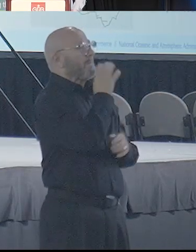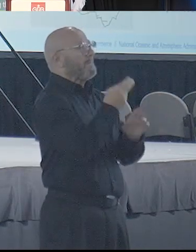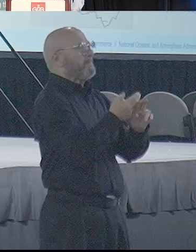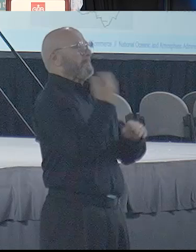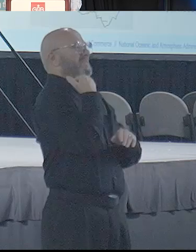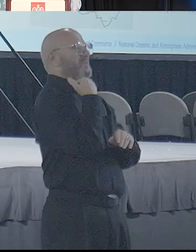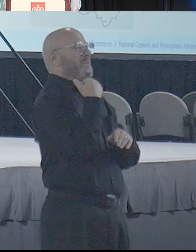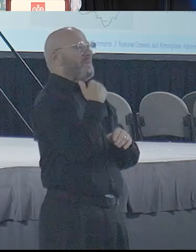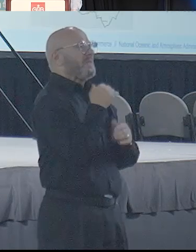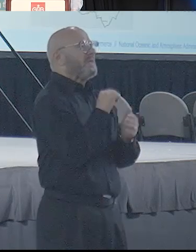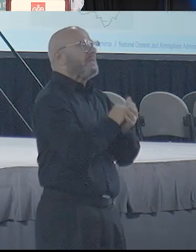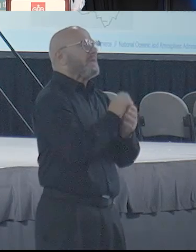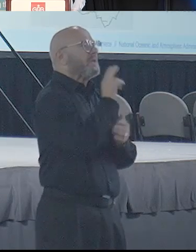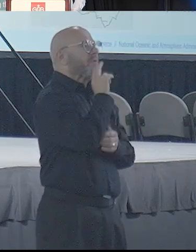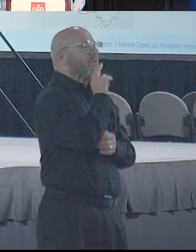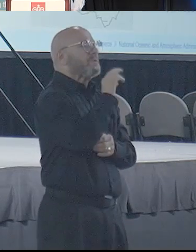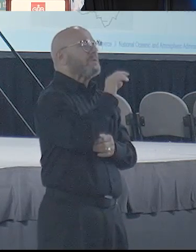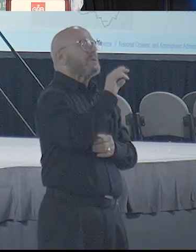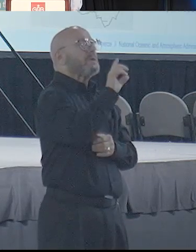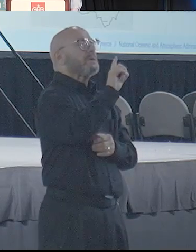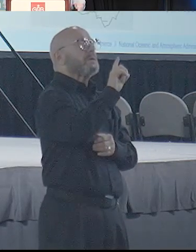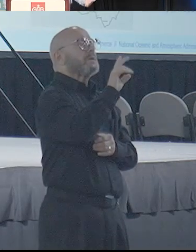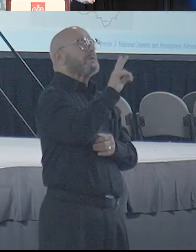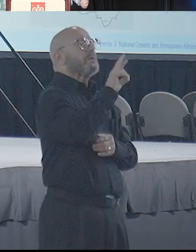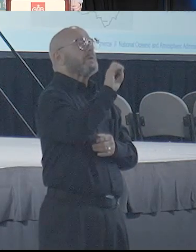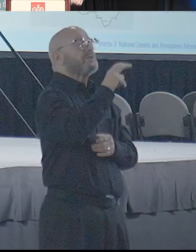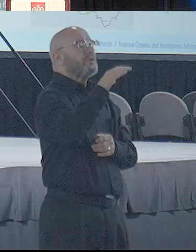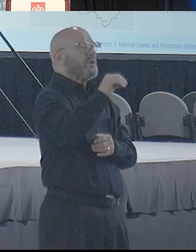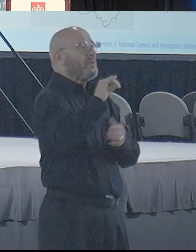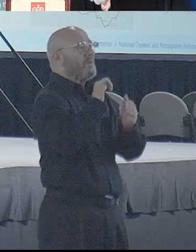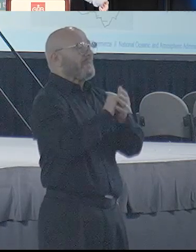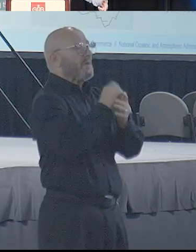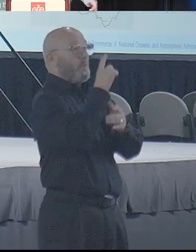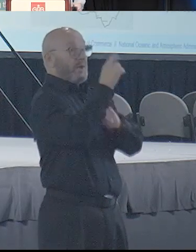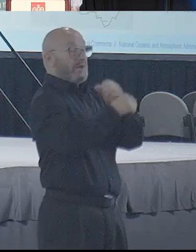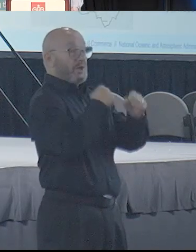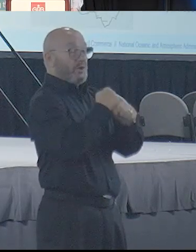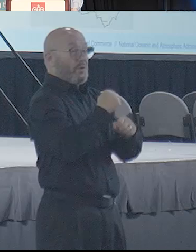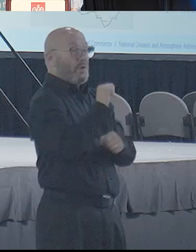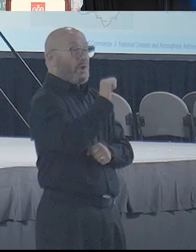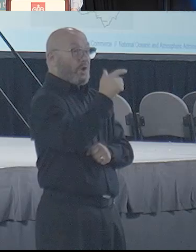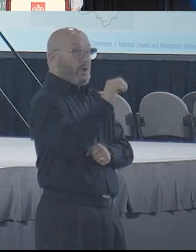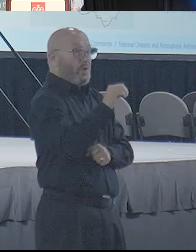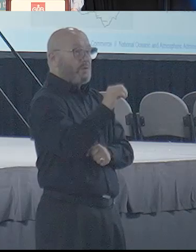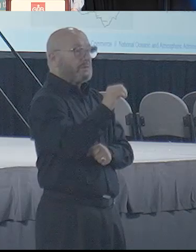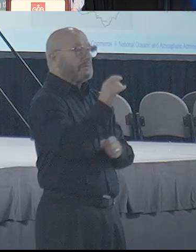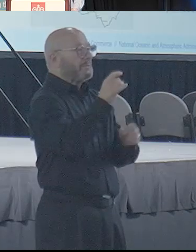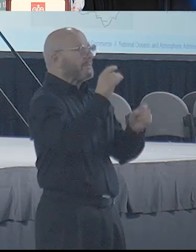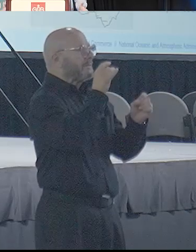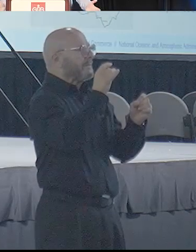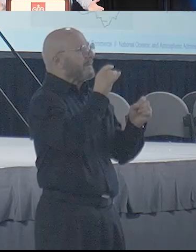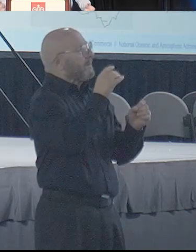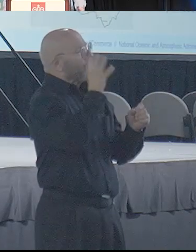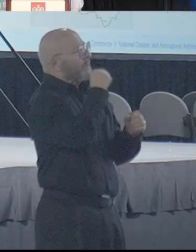the prologue is the Houston Metro derecho. So just yesterday, 1 year ago, we had this significant windstorm.